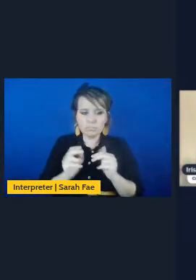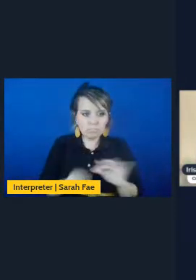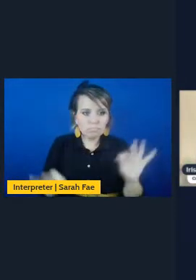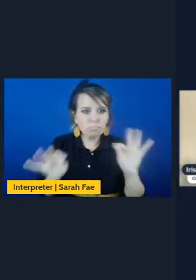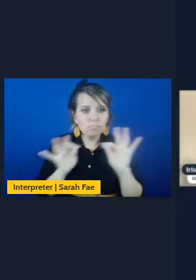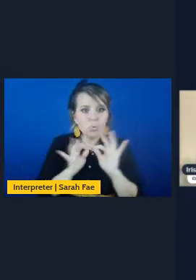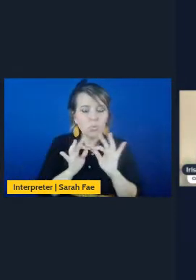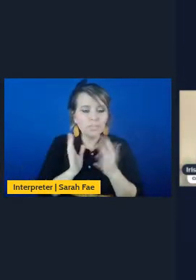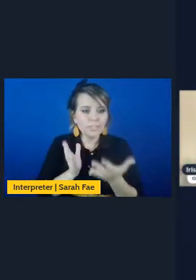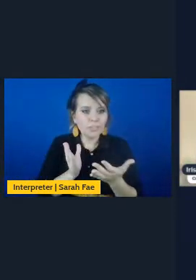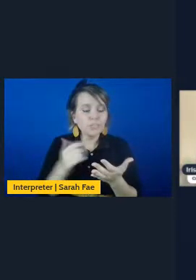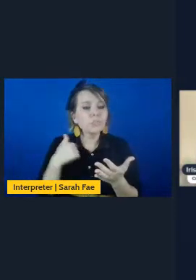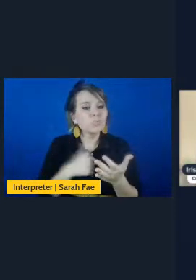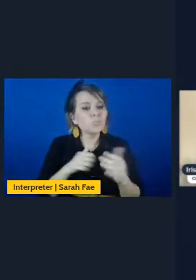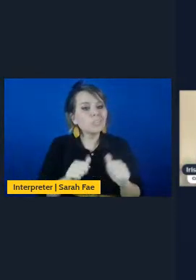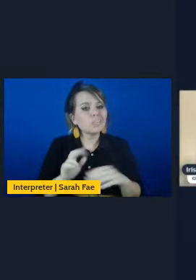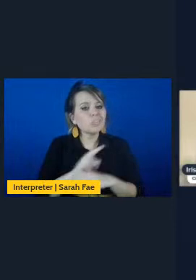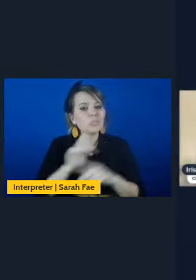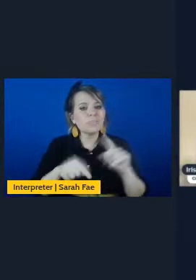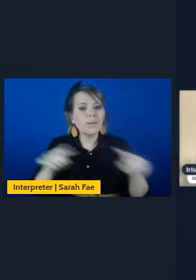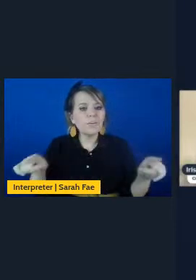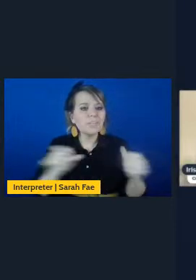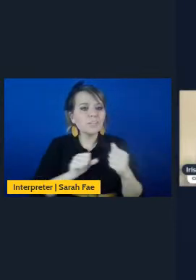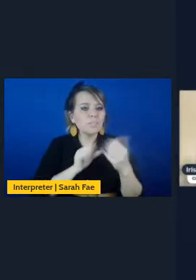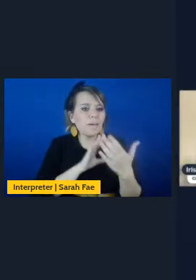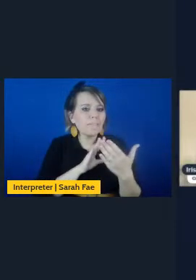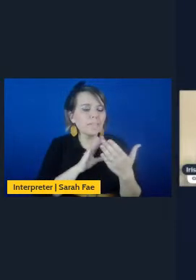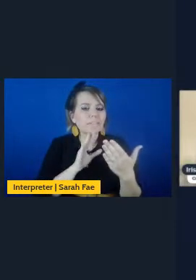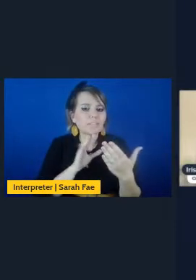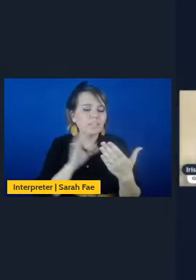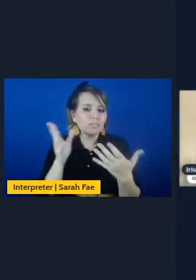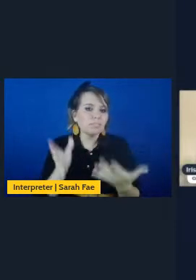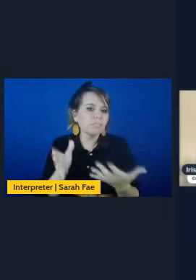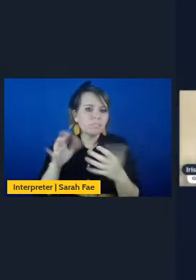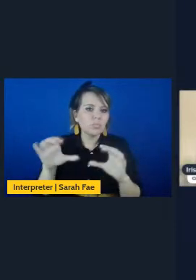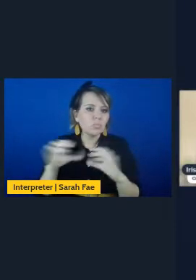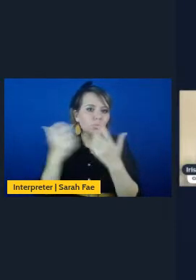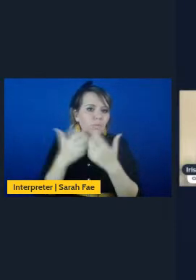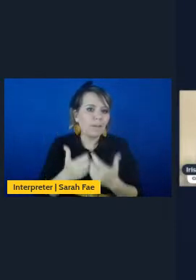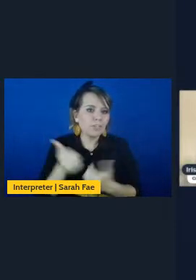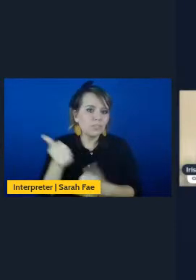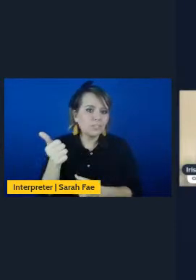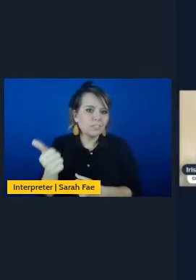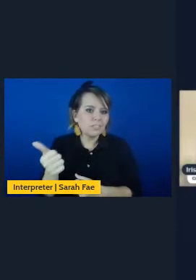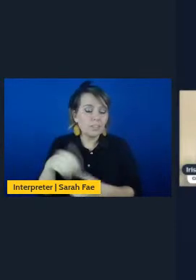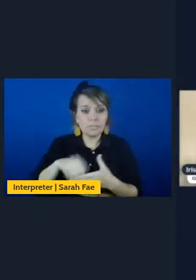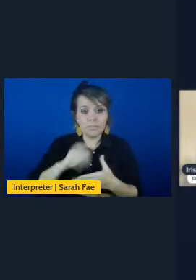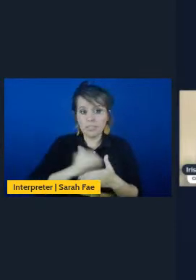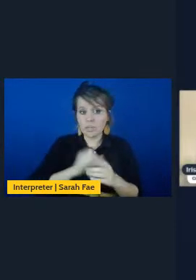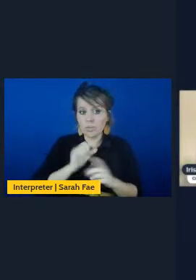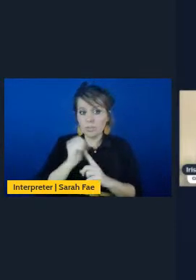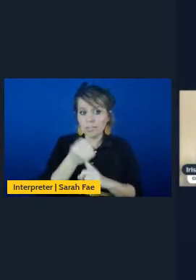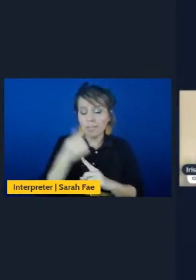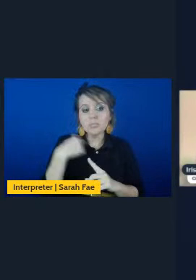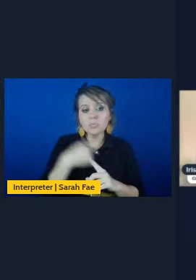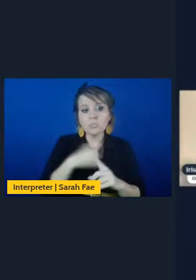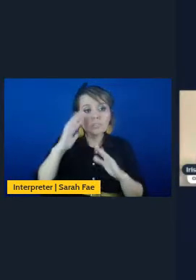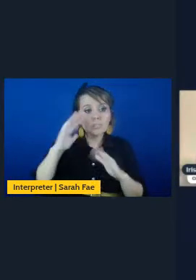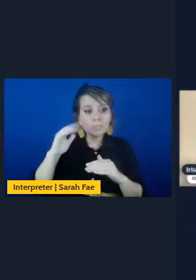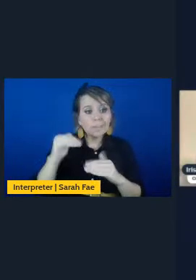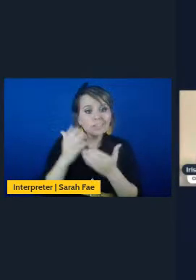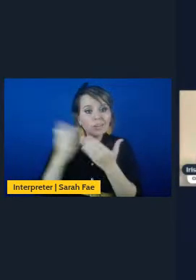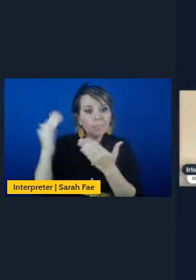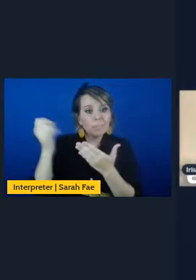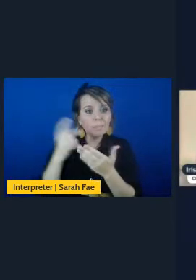here, as we can use various methods of this class to do the matching itself. In our case, we're expecting an object back from